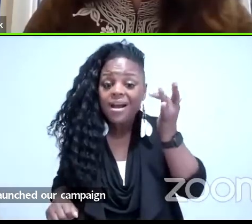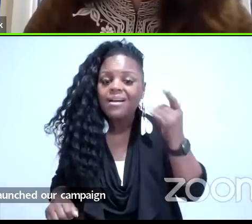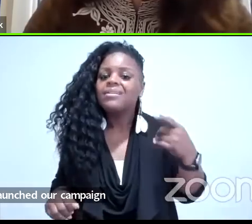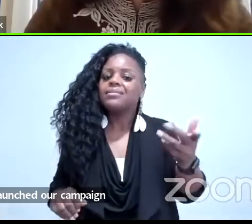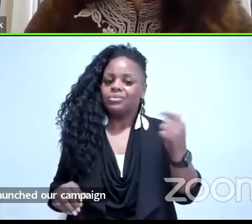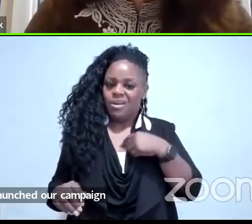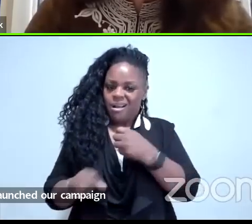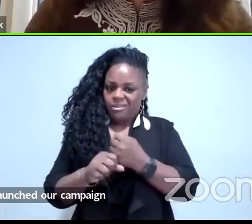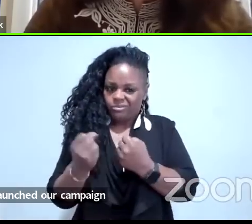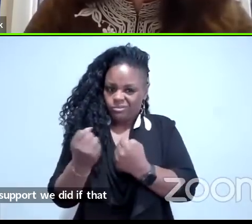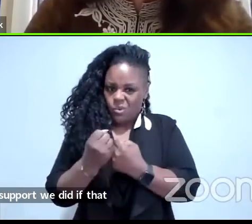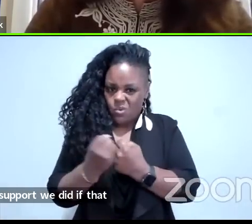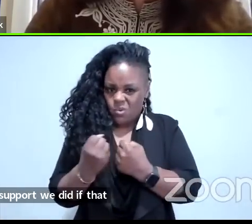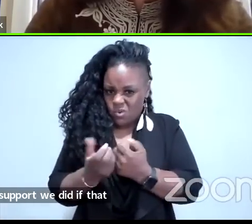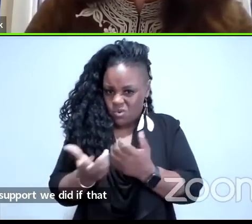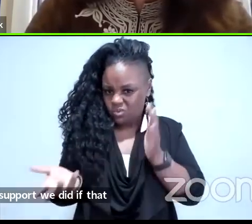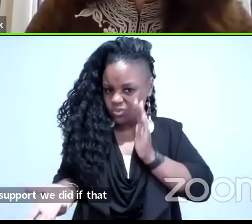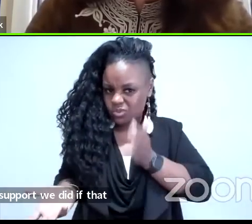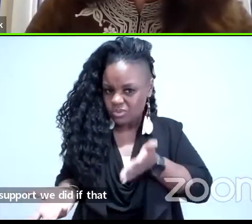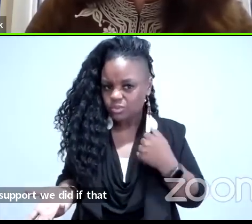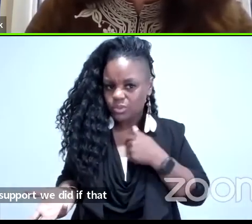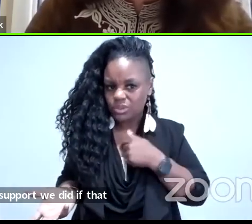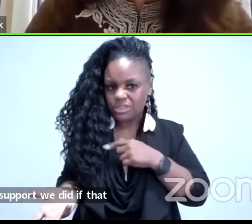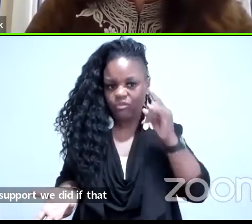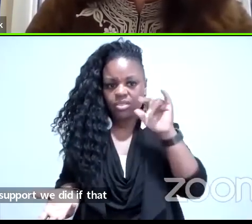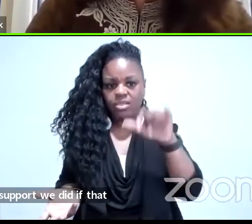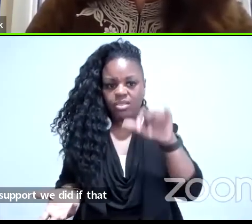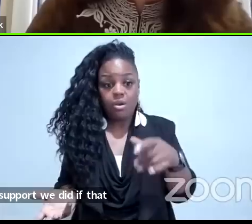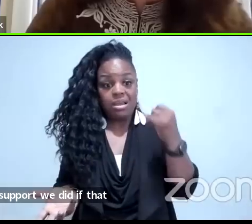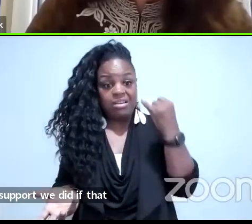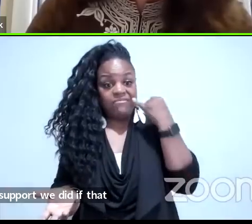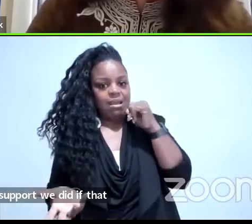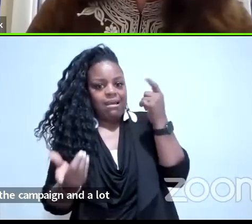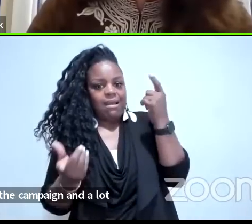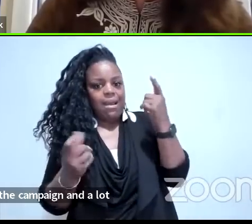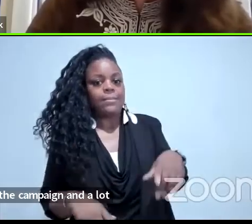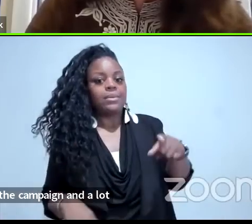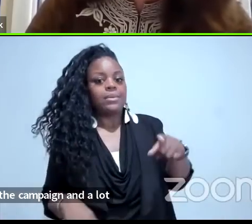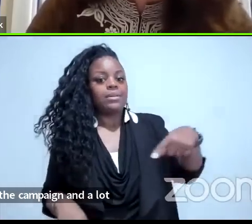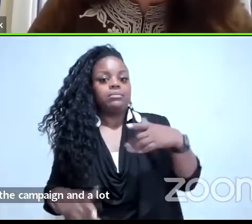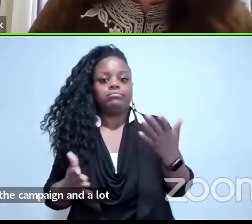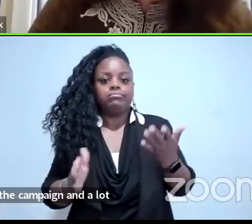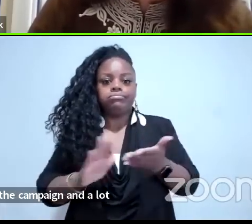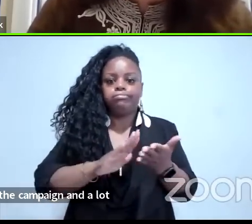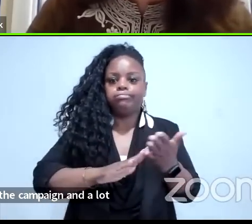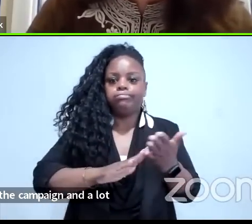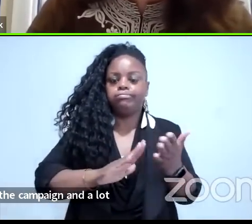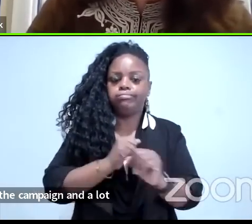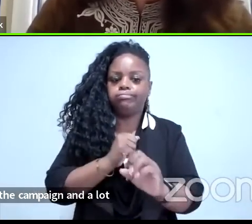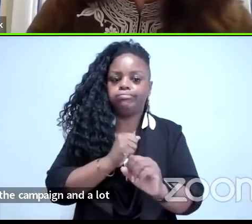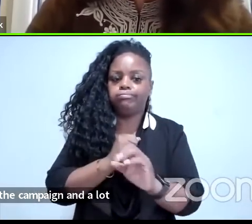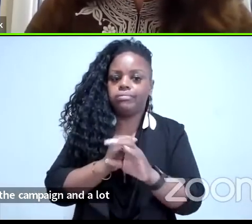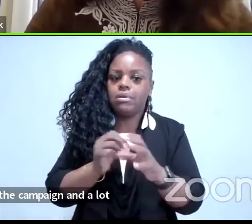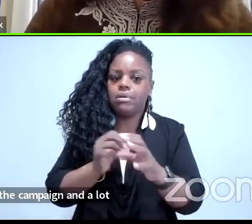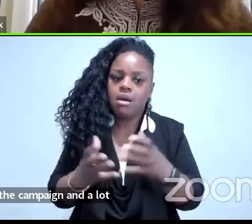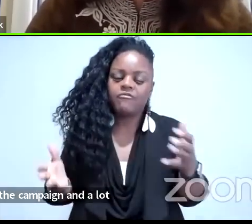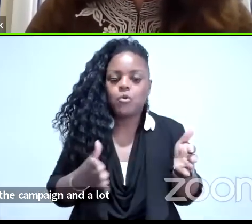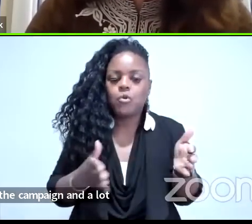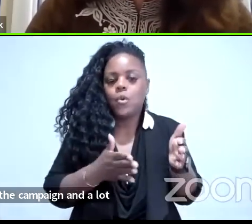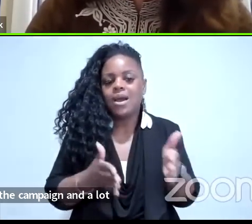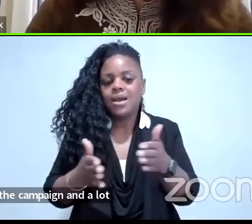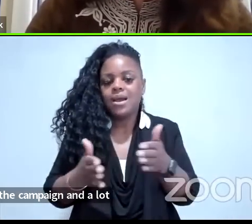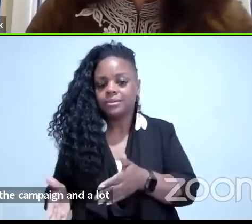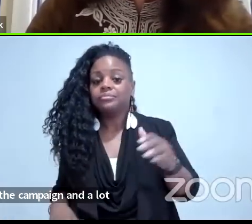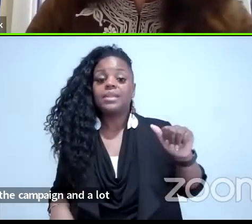been, you know, running the campaign in a lot of ways in Birmingham, Alabama, opening up their union hall to us, helping with mapping and legal support. And